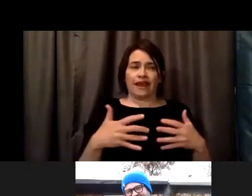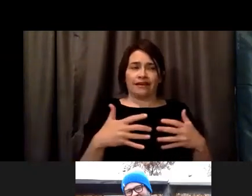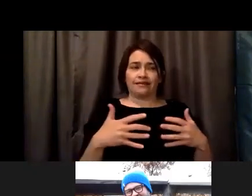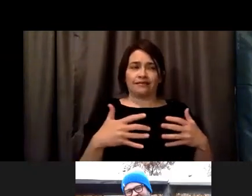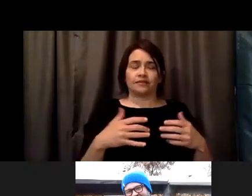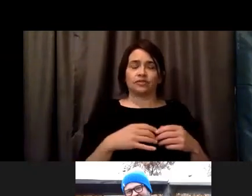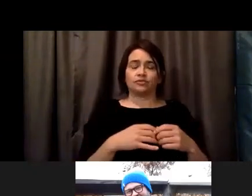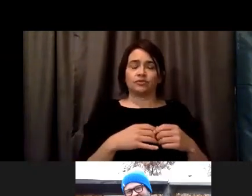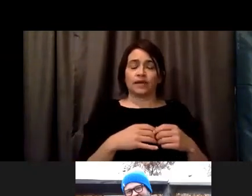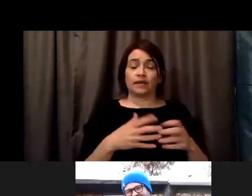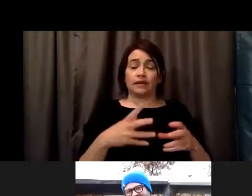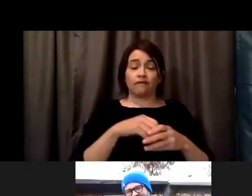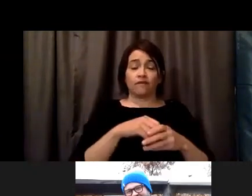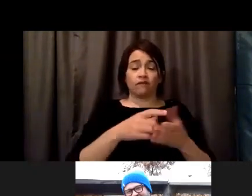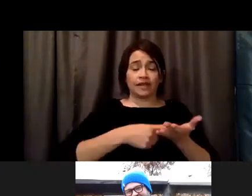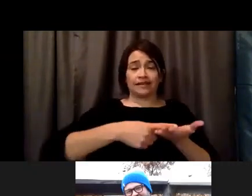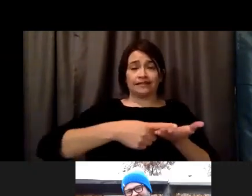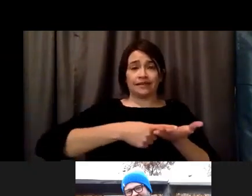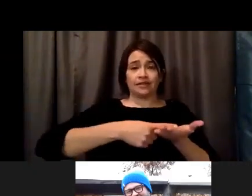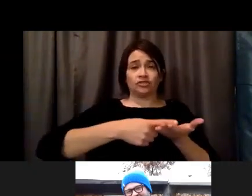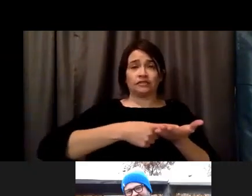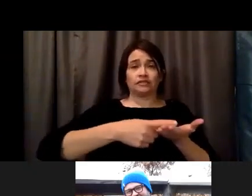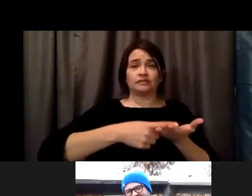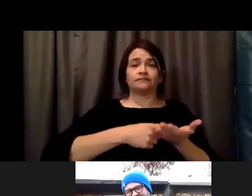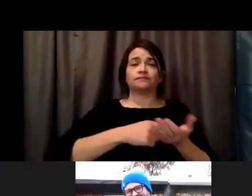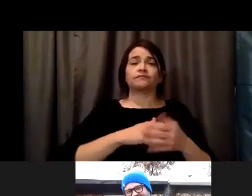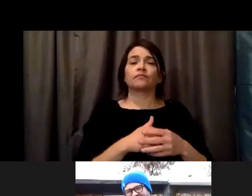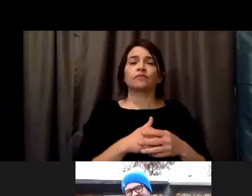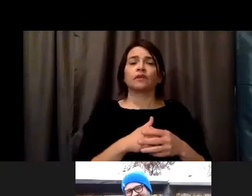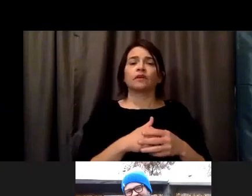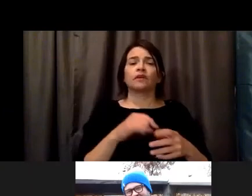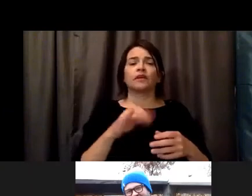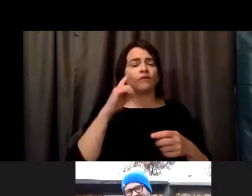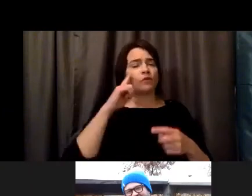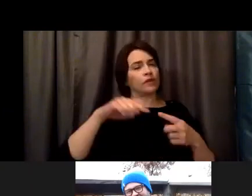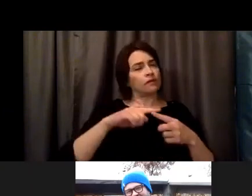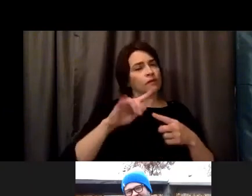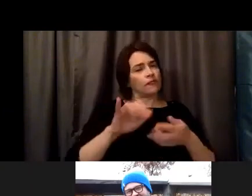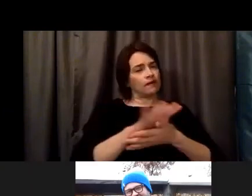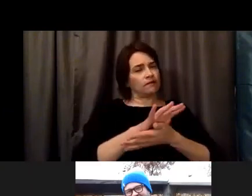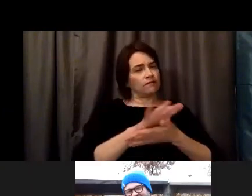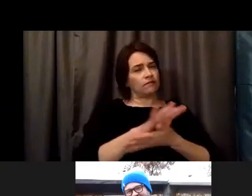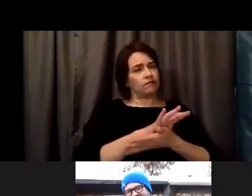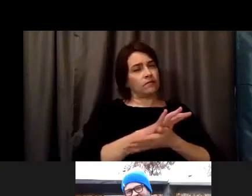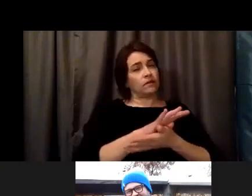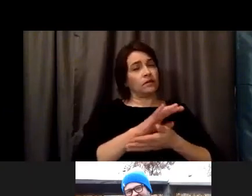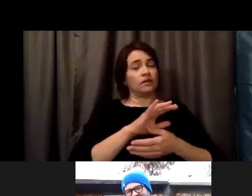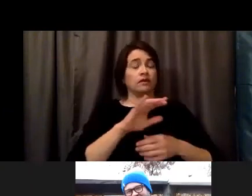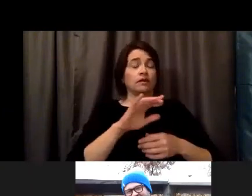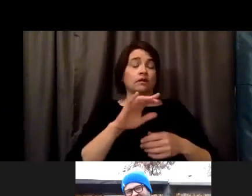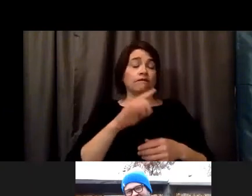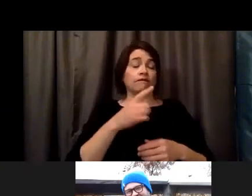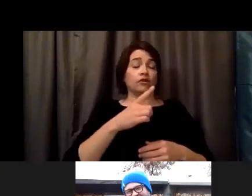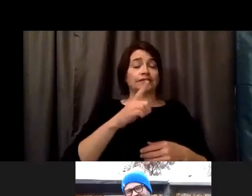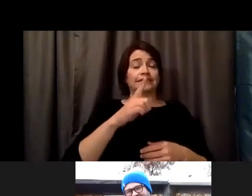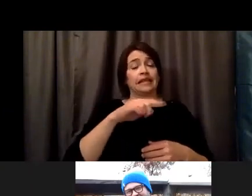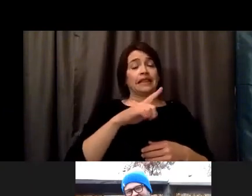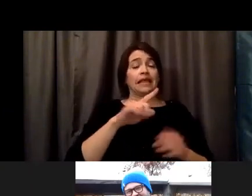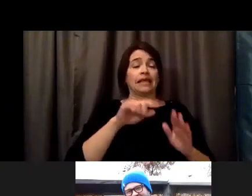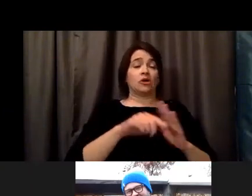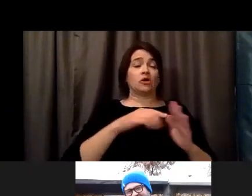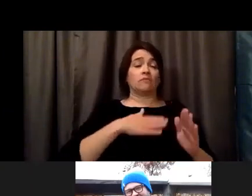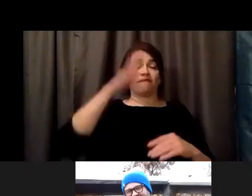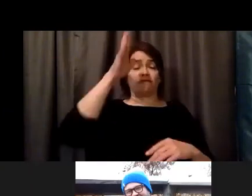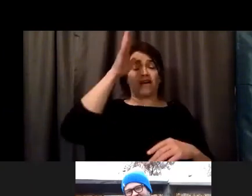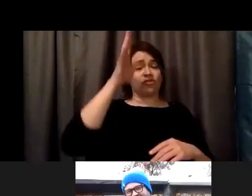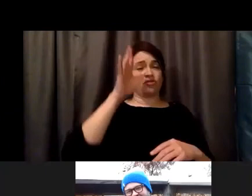Again, going back to First They Killed My Father, just having a film, a simple documentary, and trying